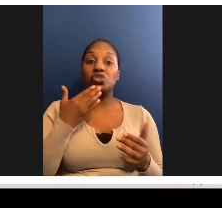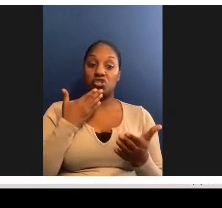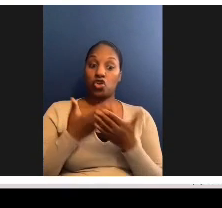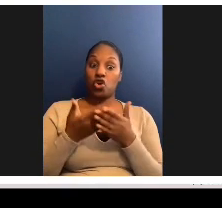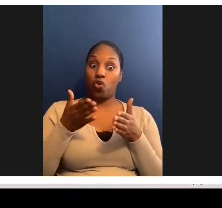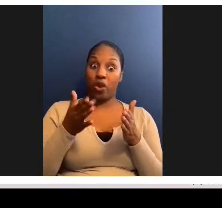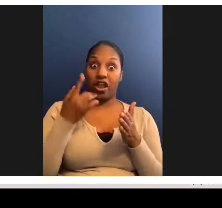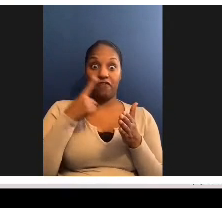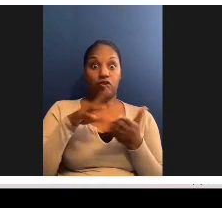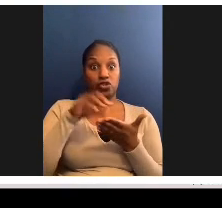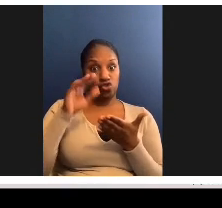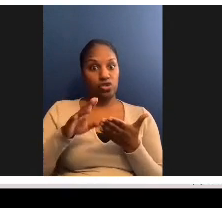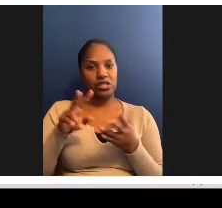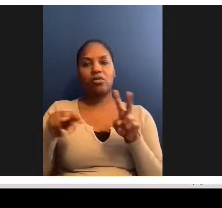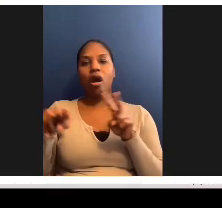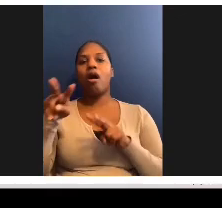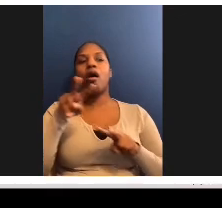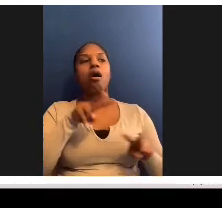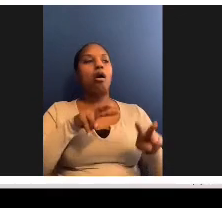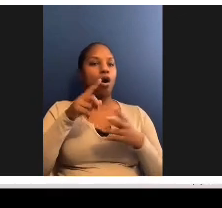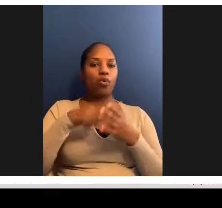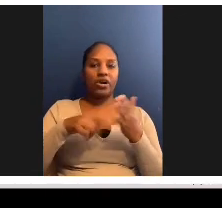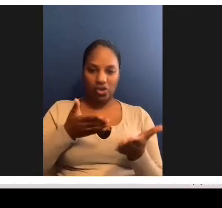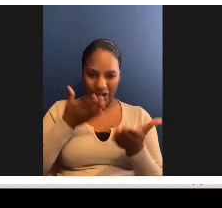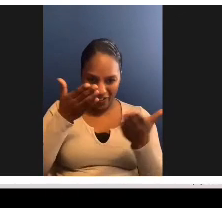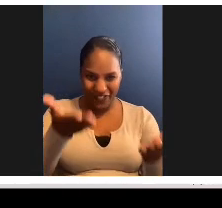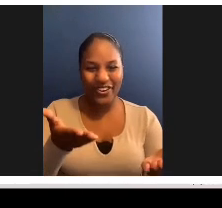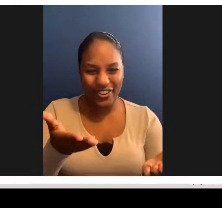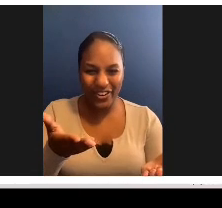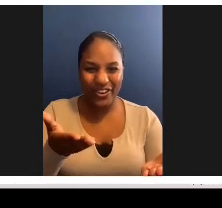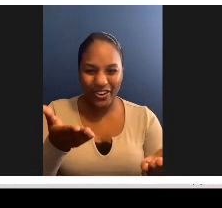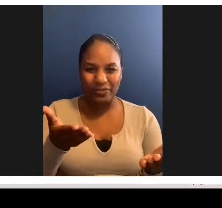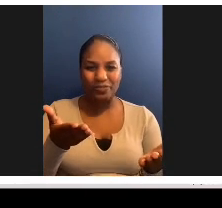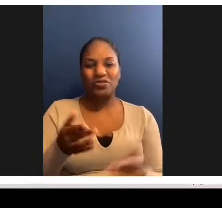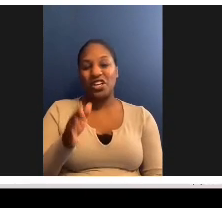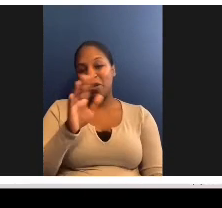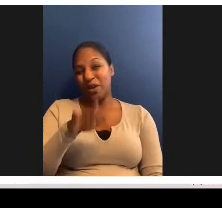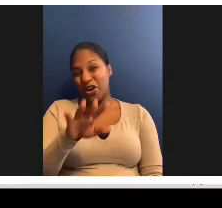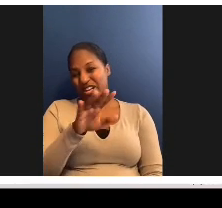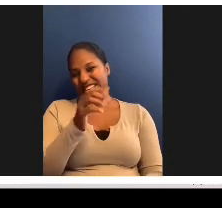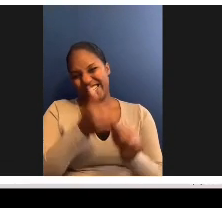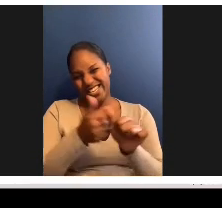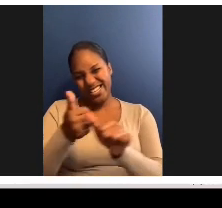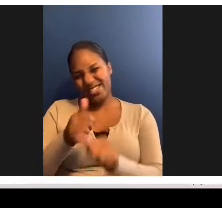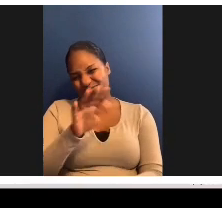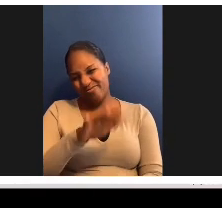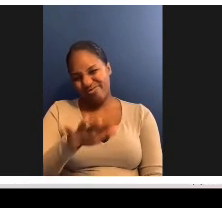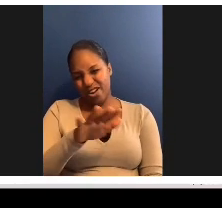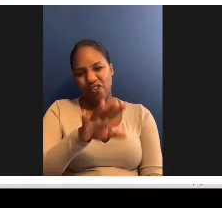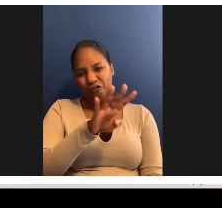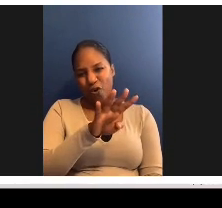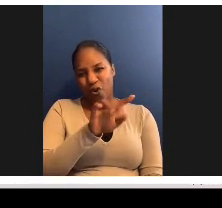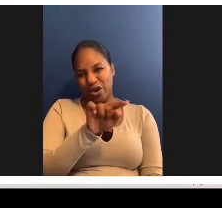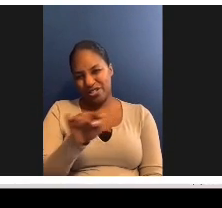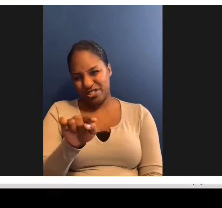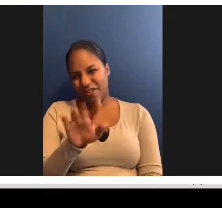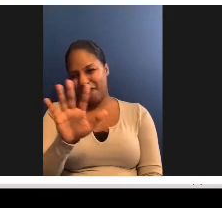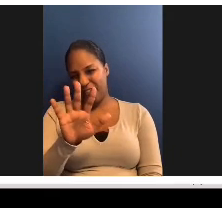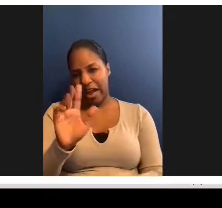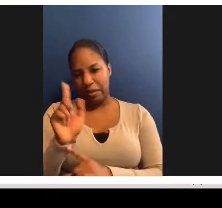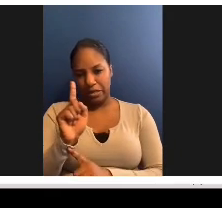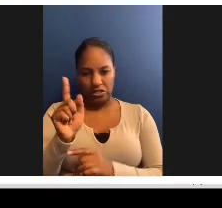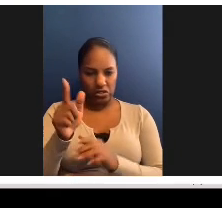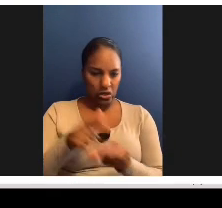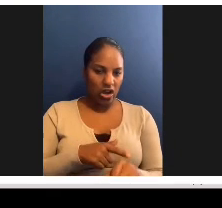them to see what's offered out there. They're about 4 to 5 minutes long, some of them, and you'll have students that